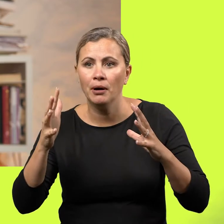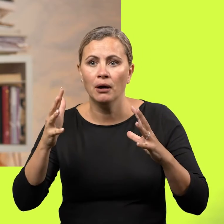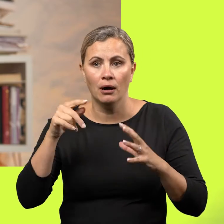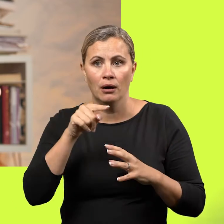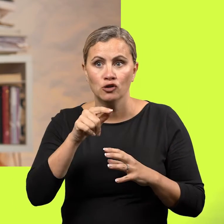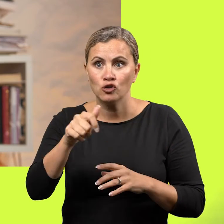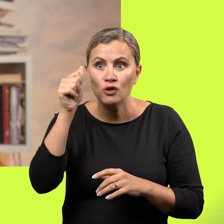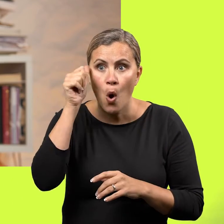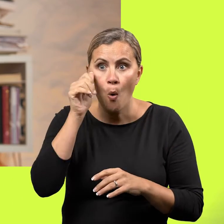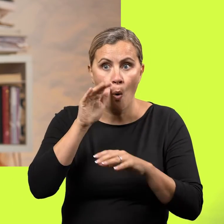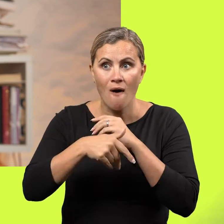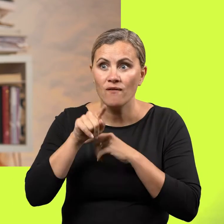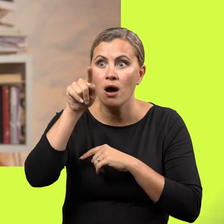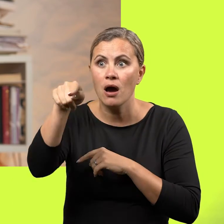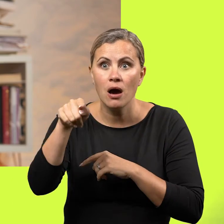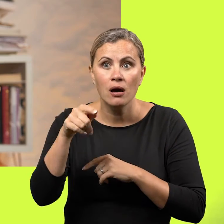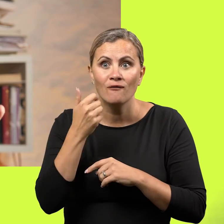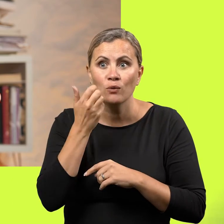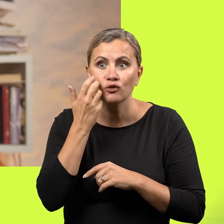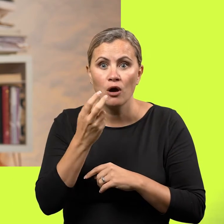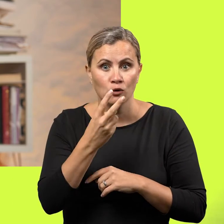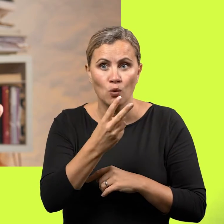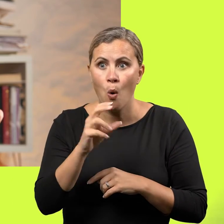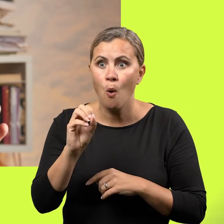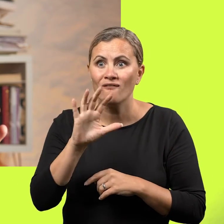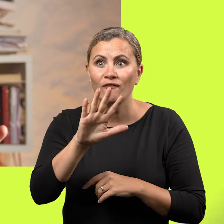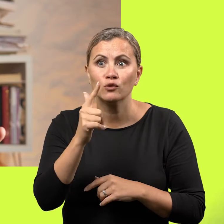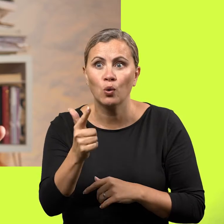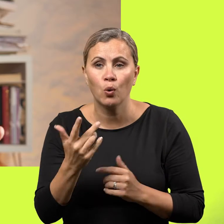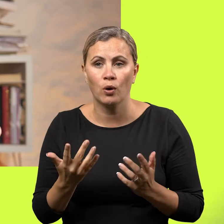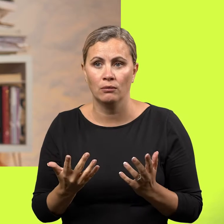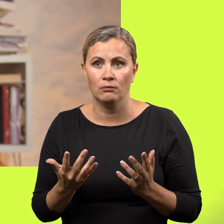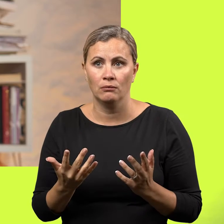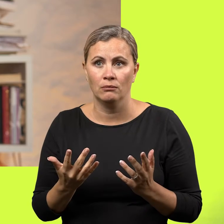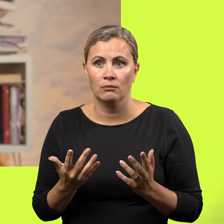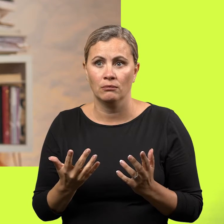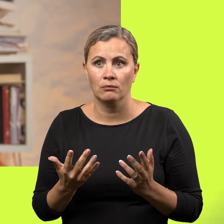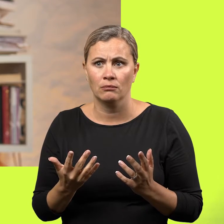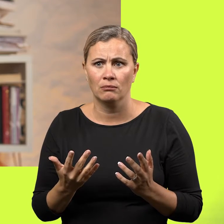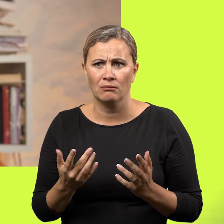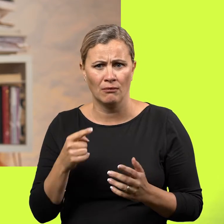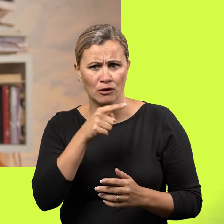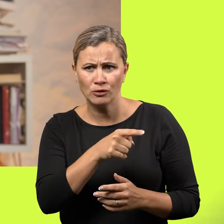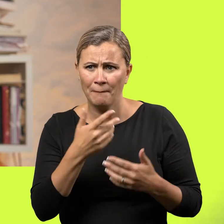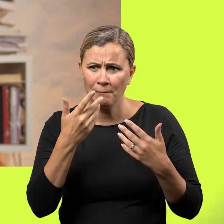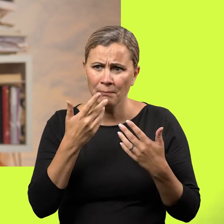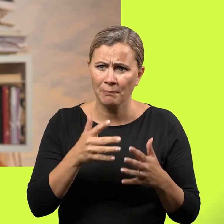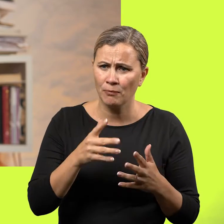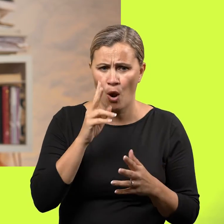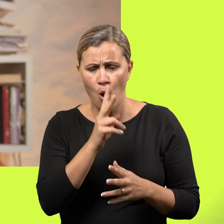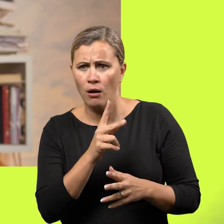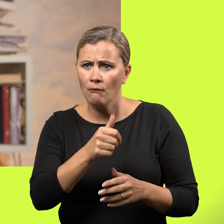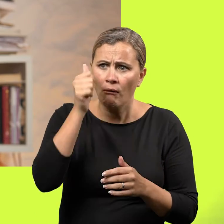She knows about 2052. She seems to have